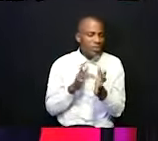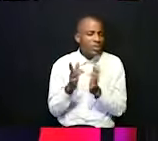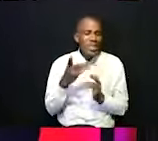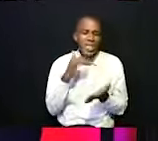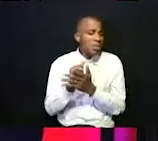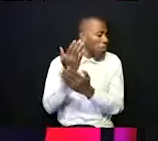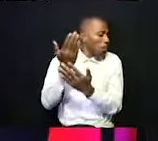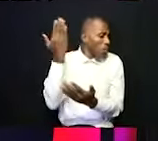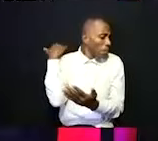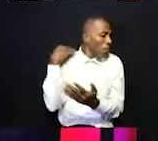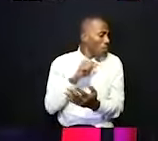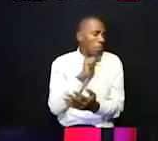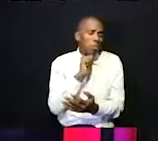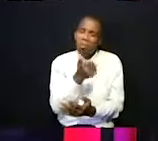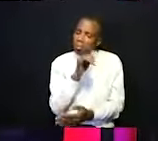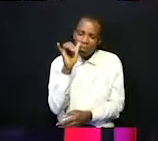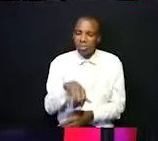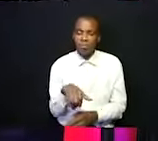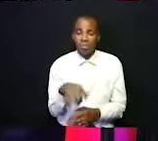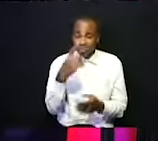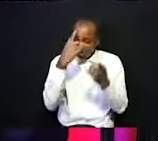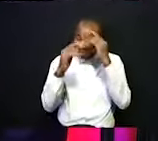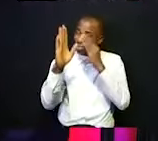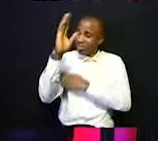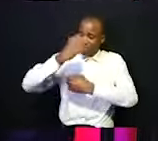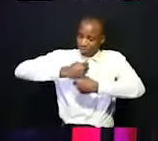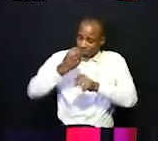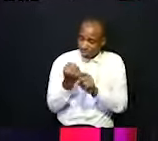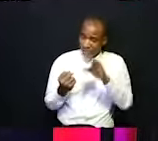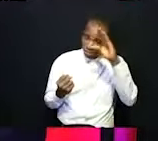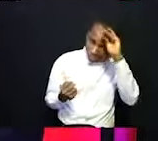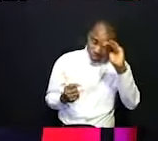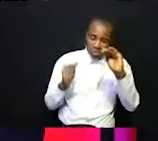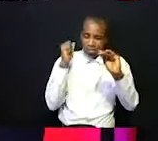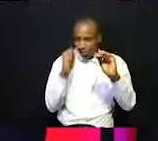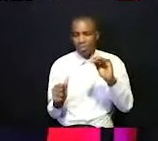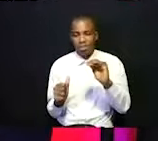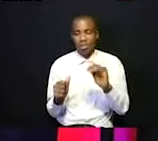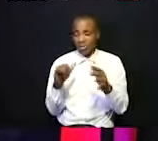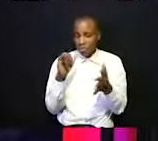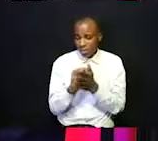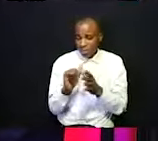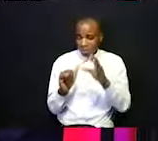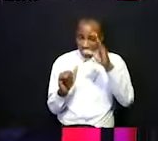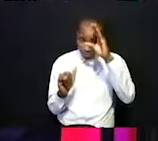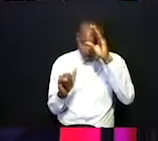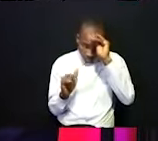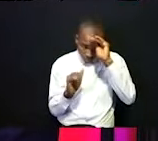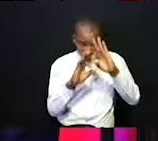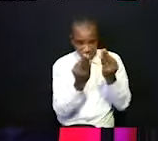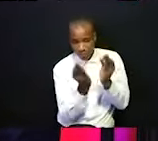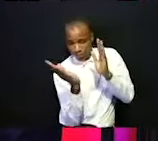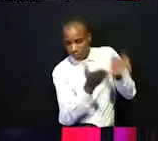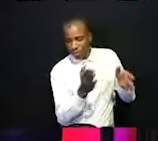The Creator made them male and female. Oba dia no obo won ba ene bema. That is why a man will live and be united to the wife.